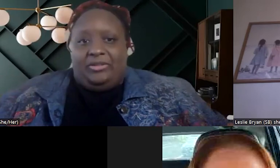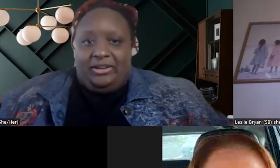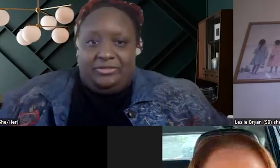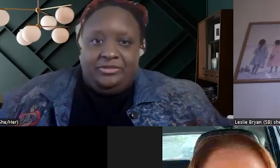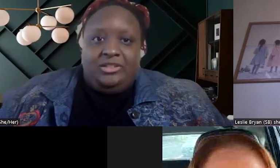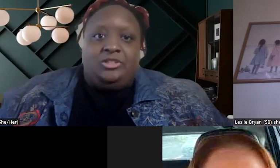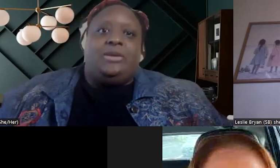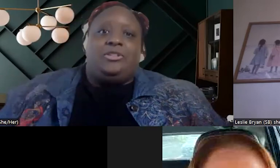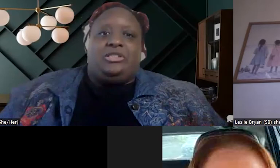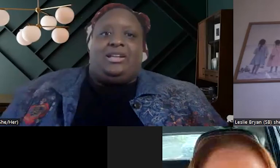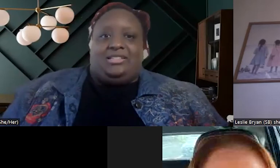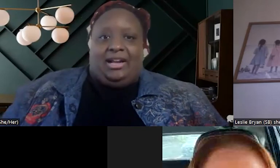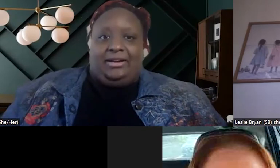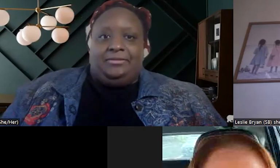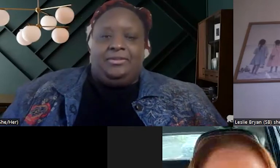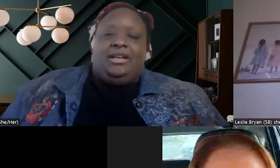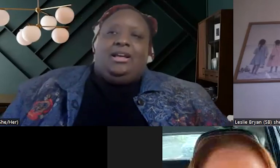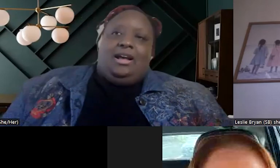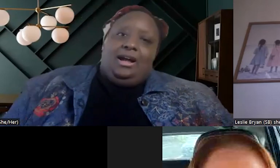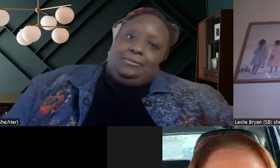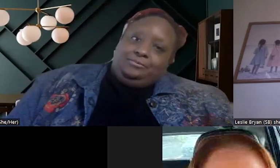quality of life. So they would just let us die.